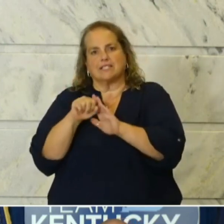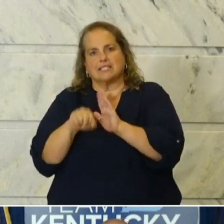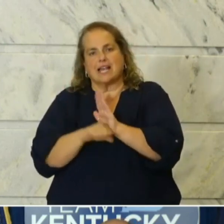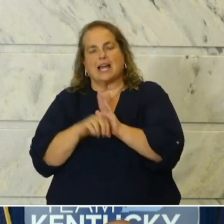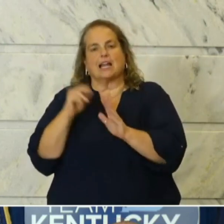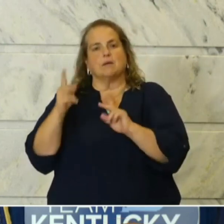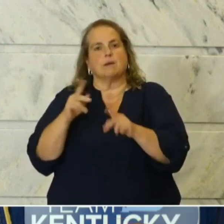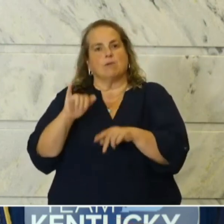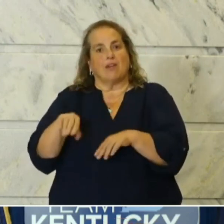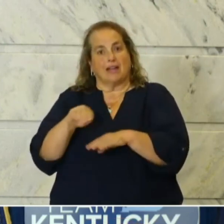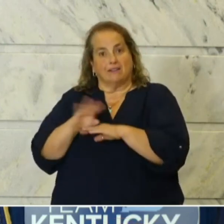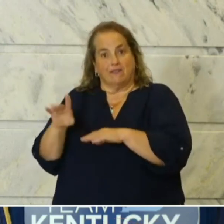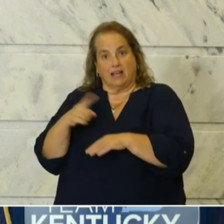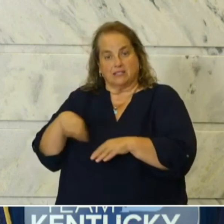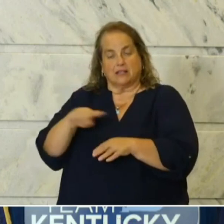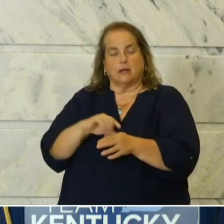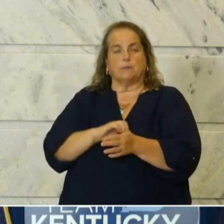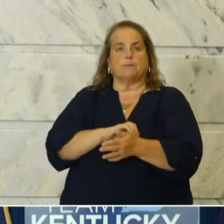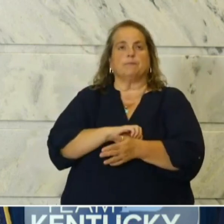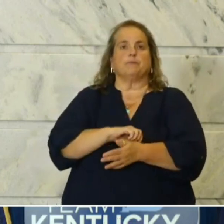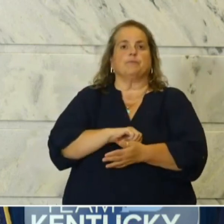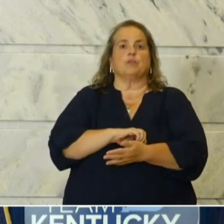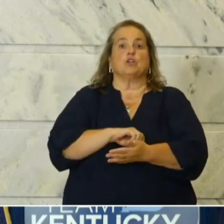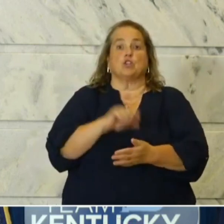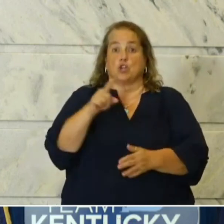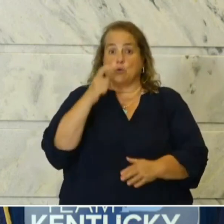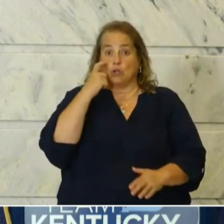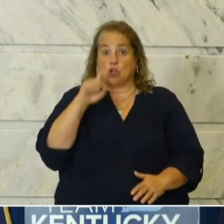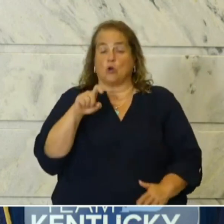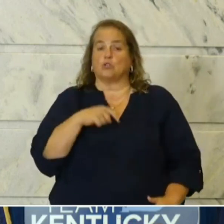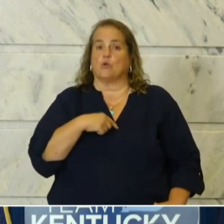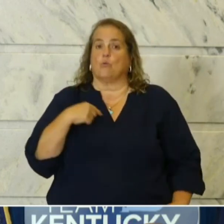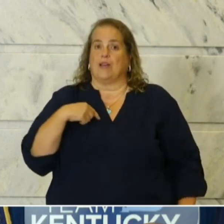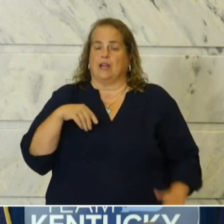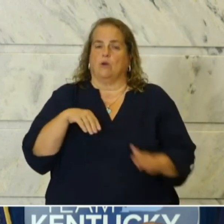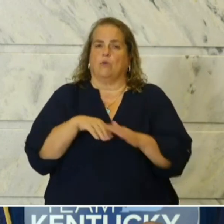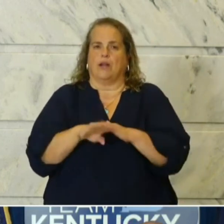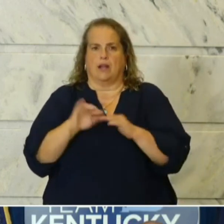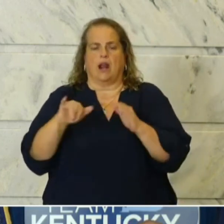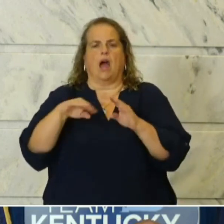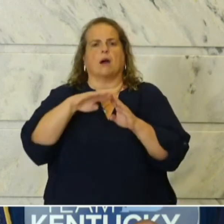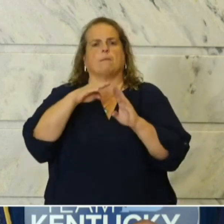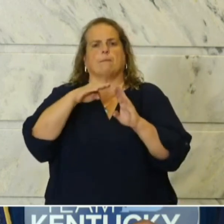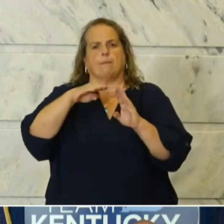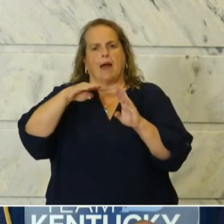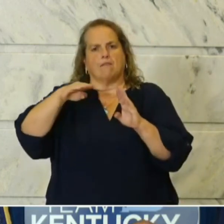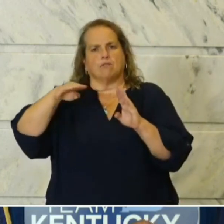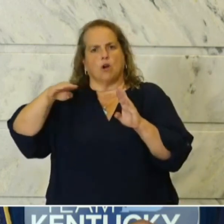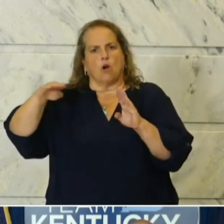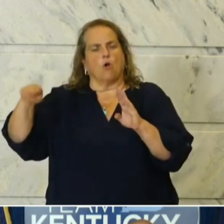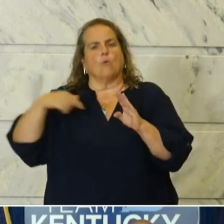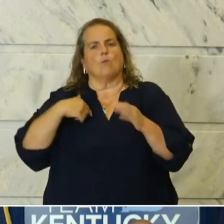that advise them. So you'll notice then we entered a long sustained plateau. We were healthy at home, and then we did a